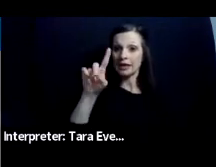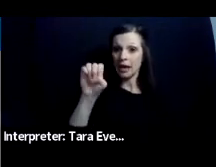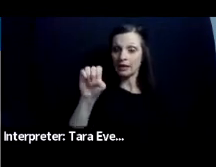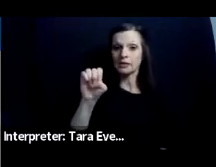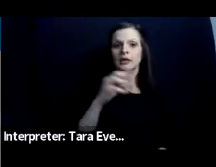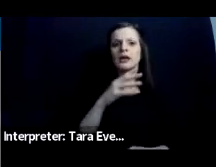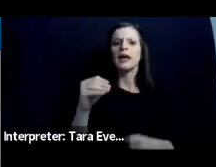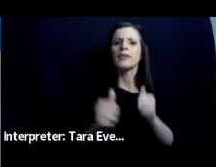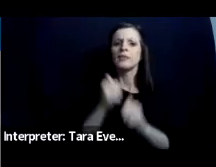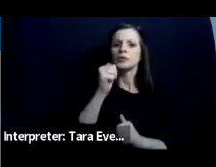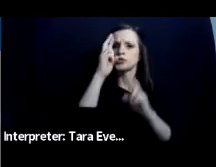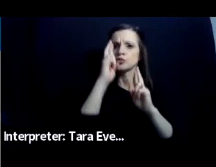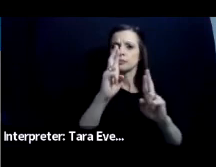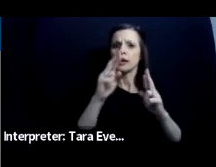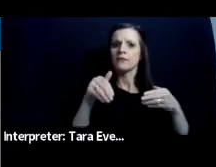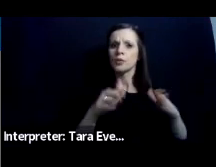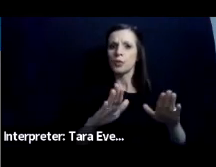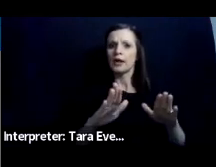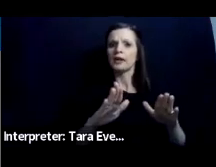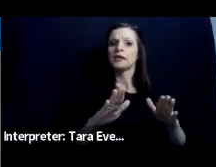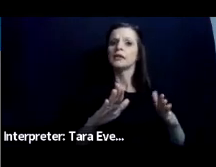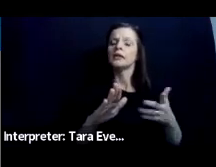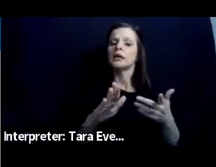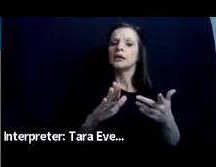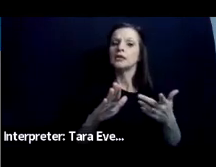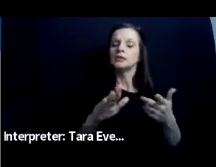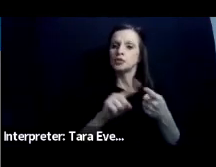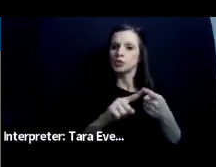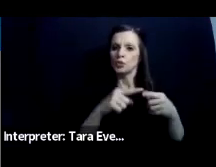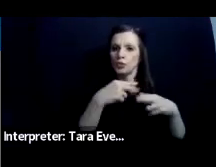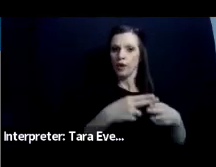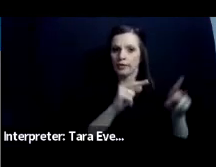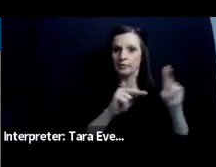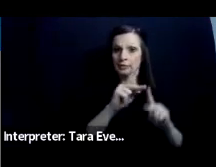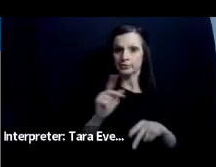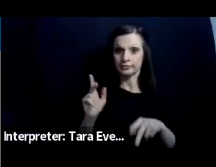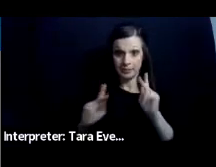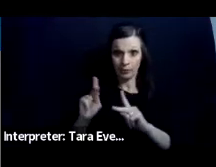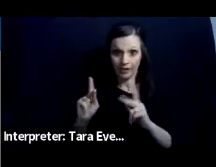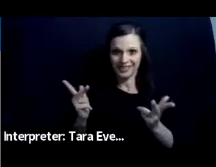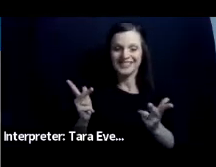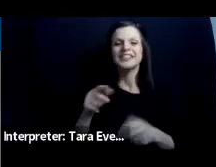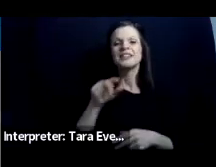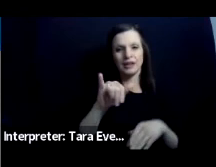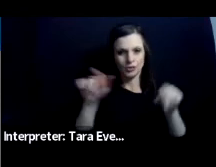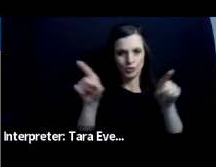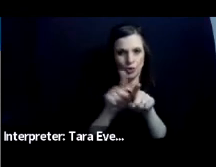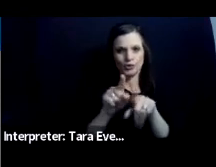of referring to people is as people document. This will also be available on the UNSHAME Kentucky website.